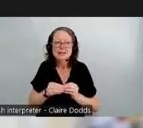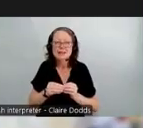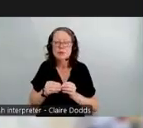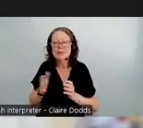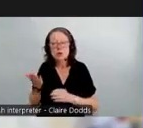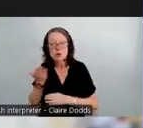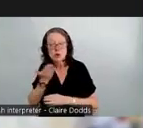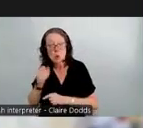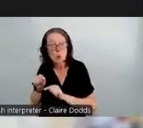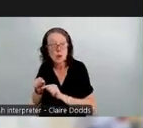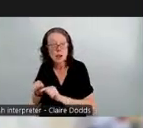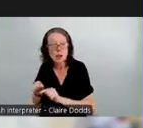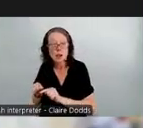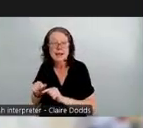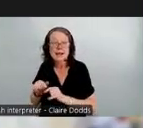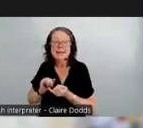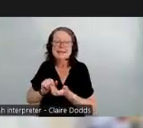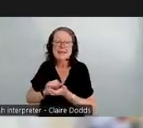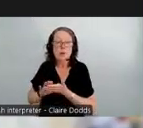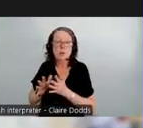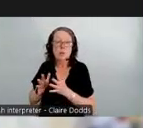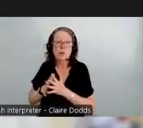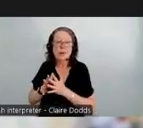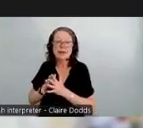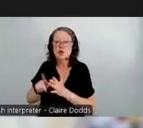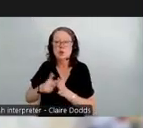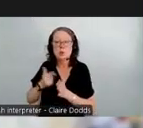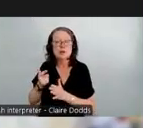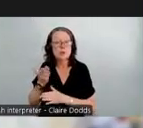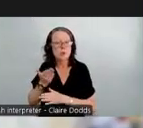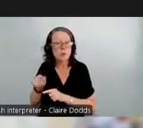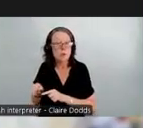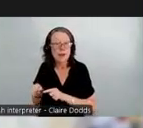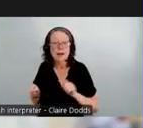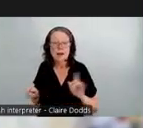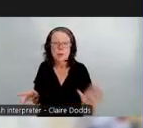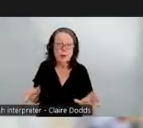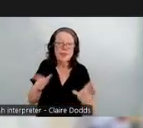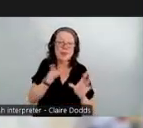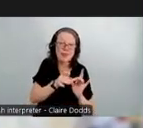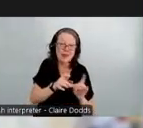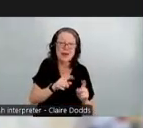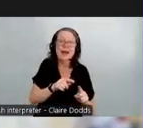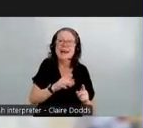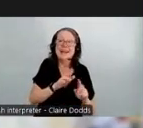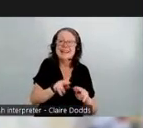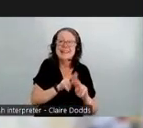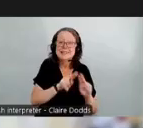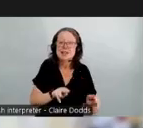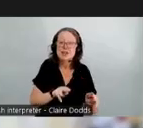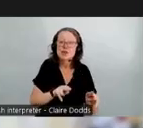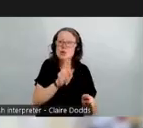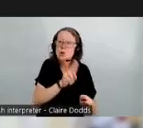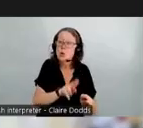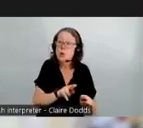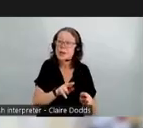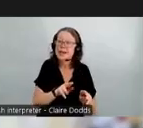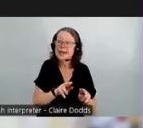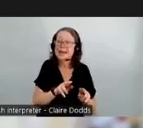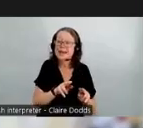off in the Irish Sea, and an international school in Tokyo in Japan. And they will share